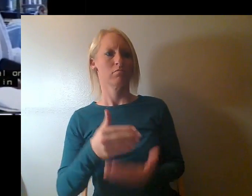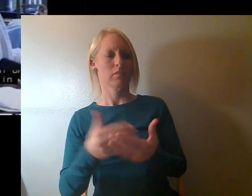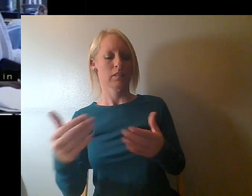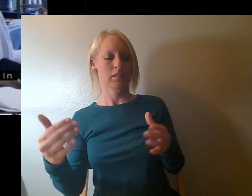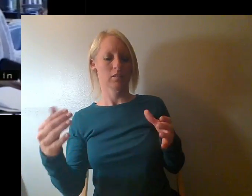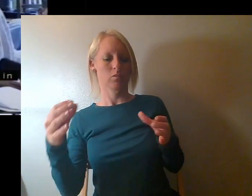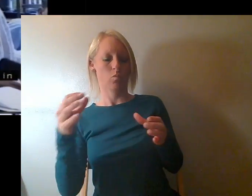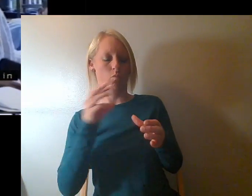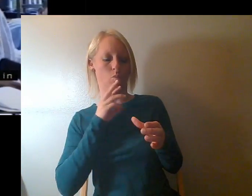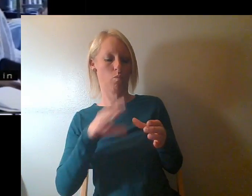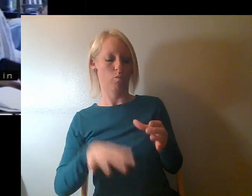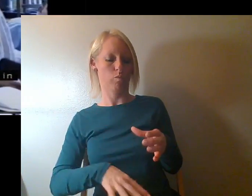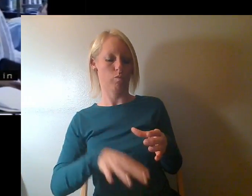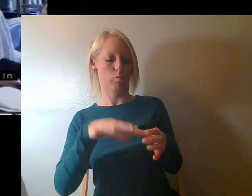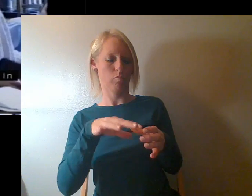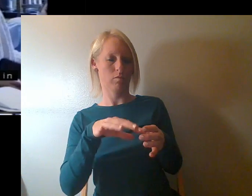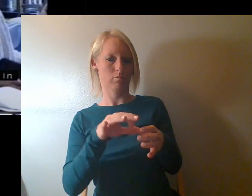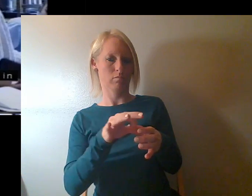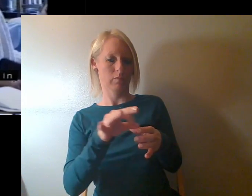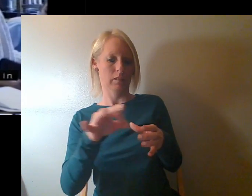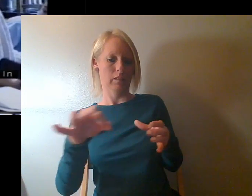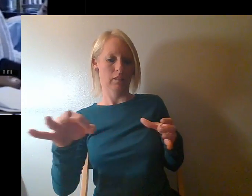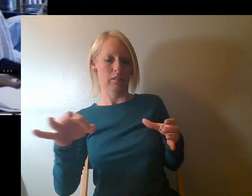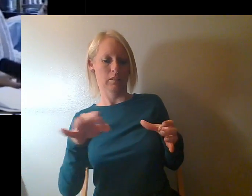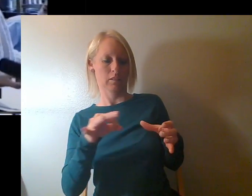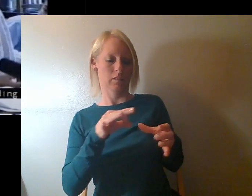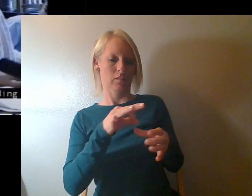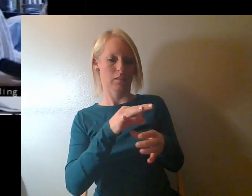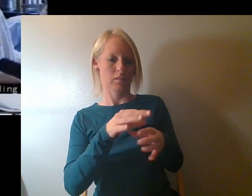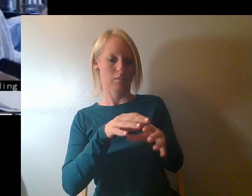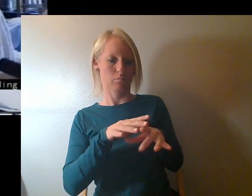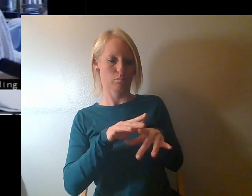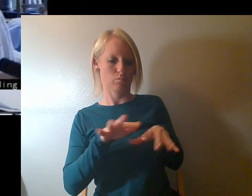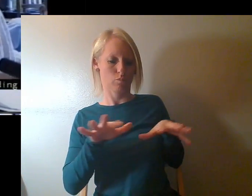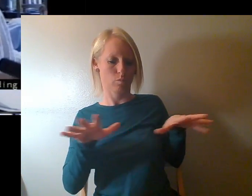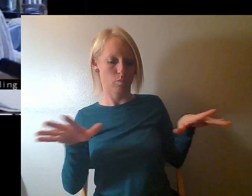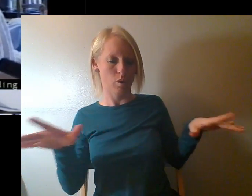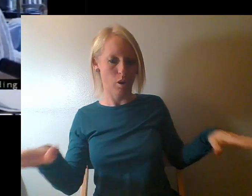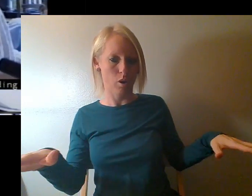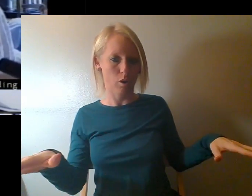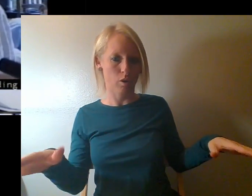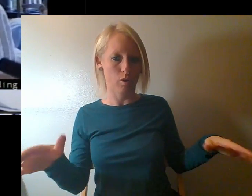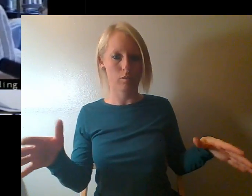apart? Because the water? Okay. So you think it's spreading apart and doing what?